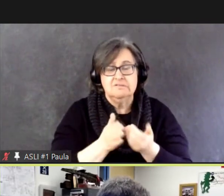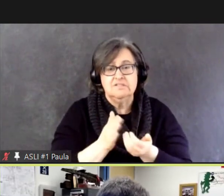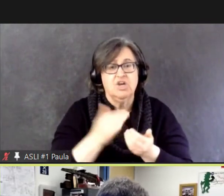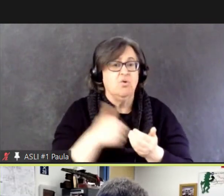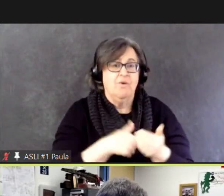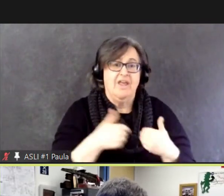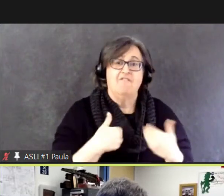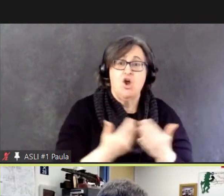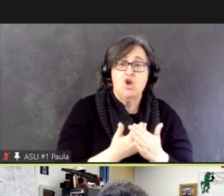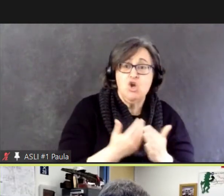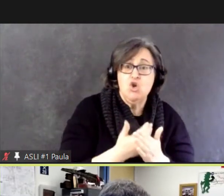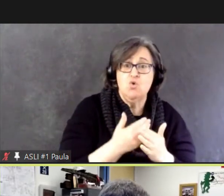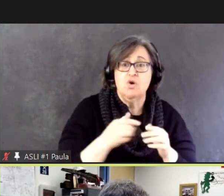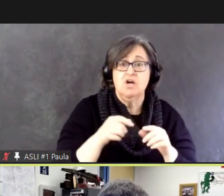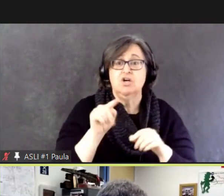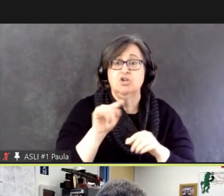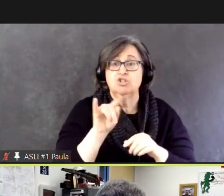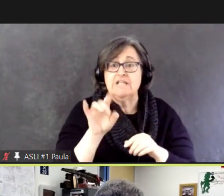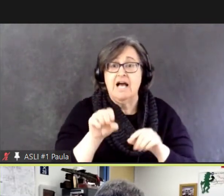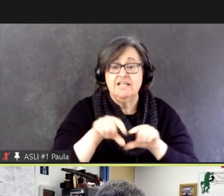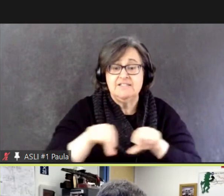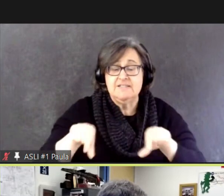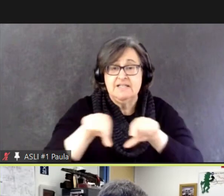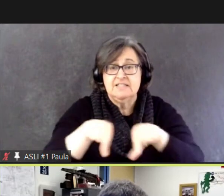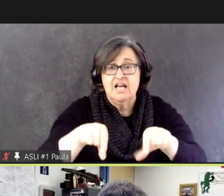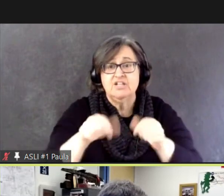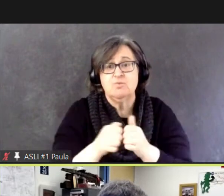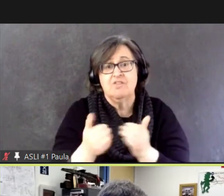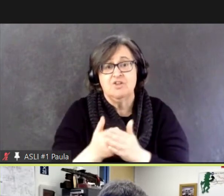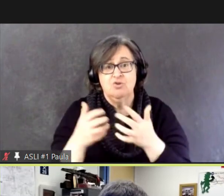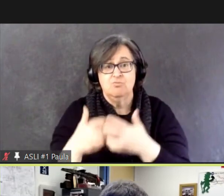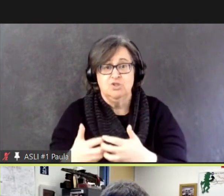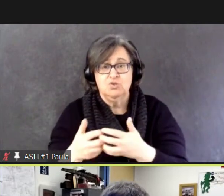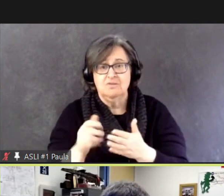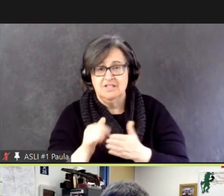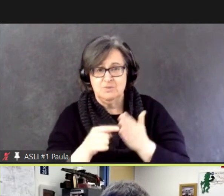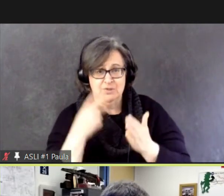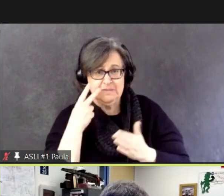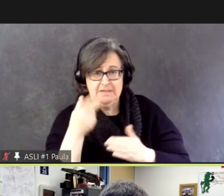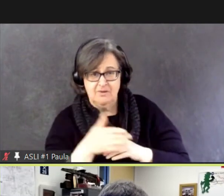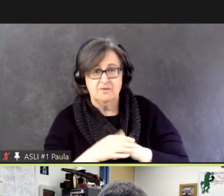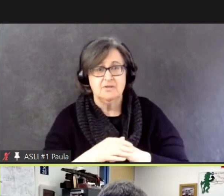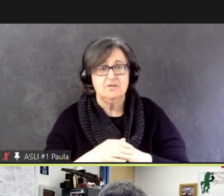brand new machine and kind of go with that life cycle. And that's what you're seeing here. Next slide, please.